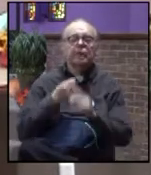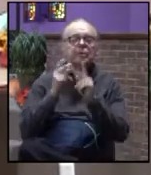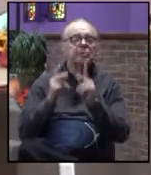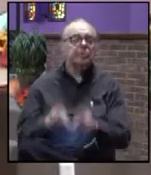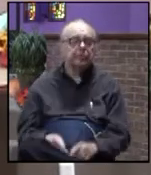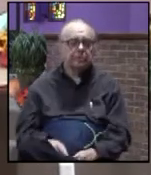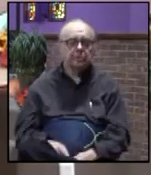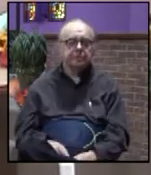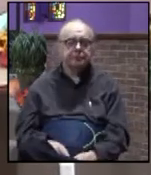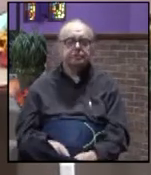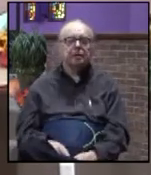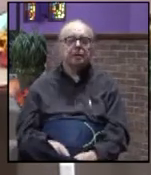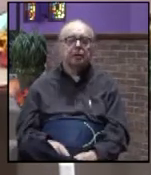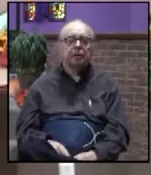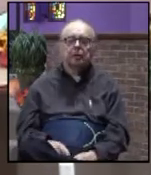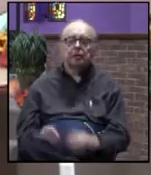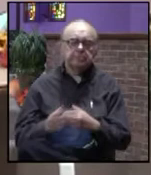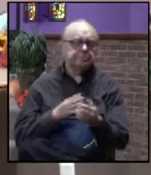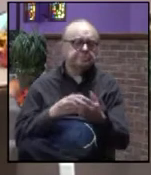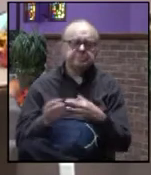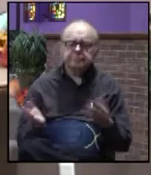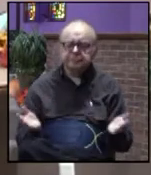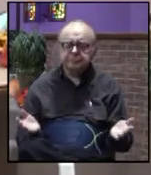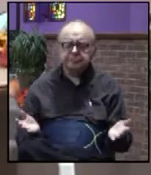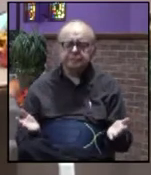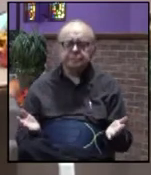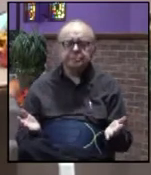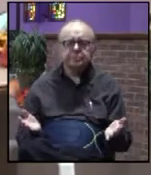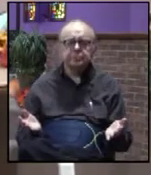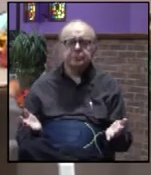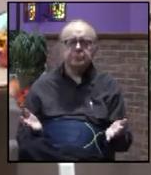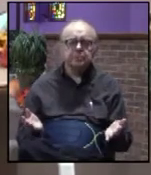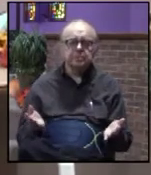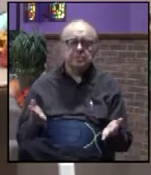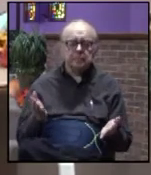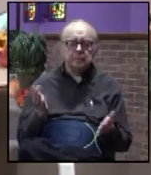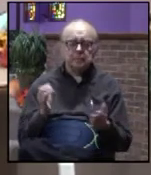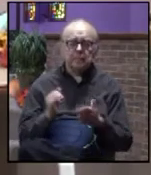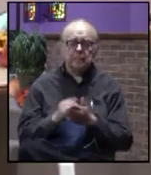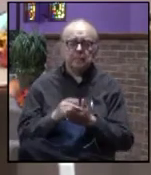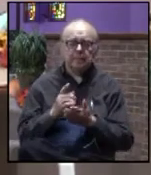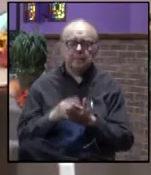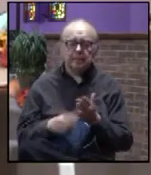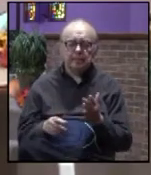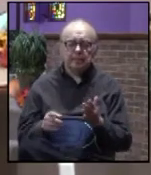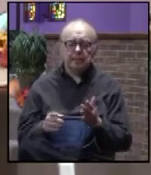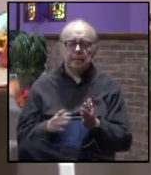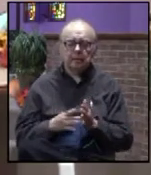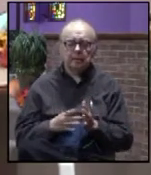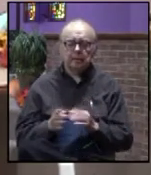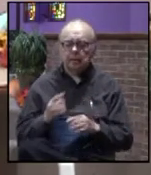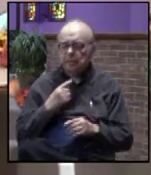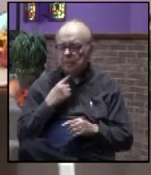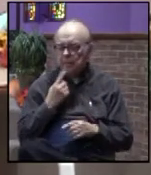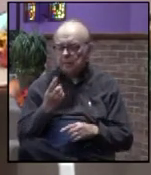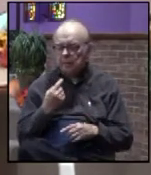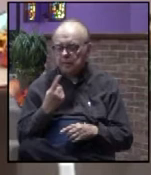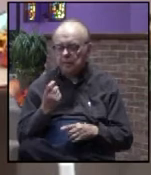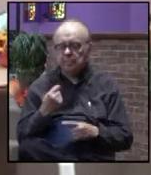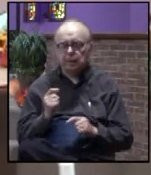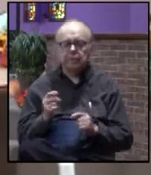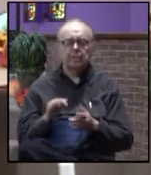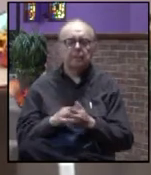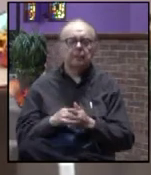us. It doesn't matter. And this is what he was trying to understand